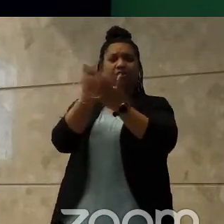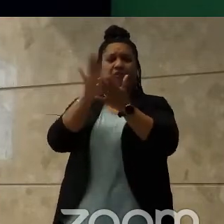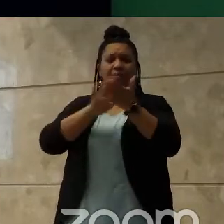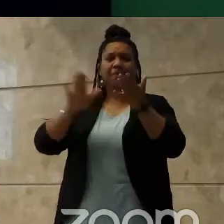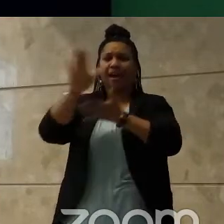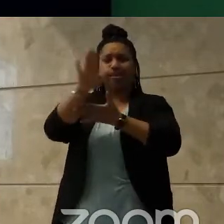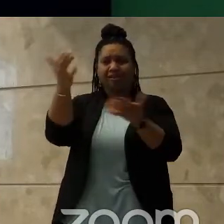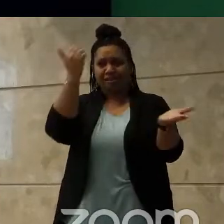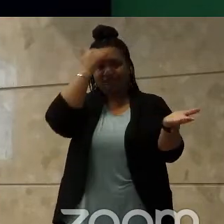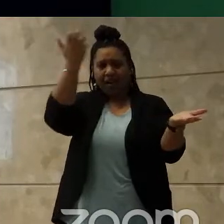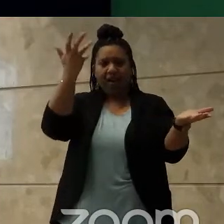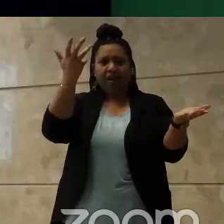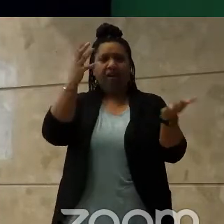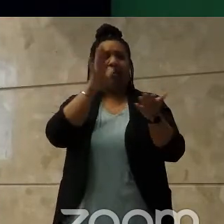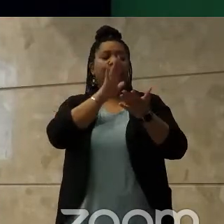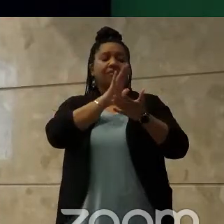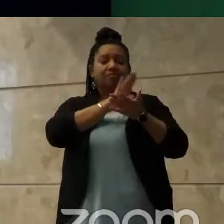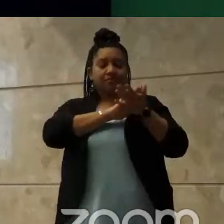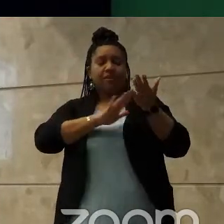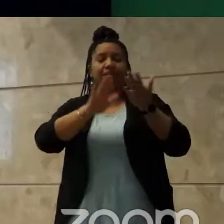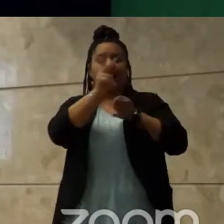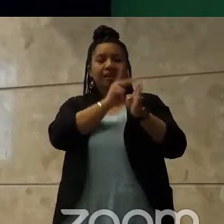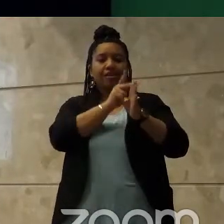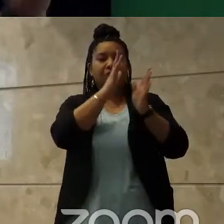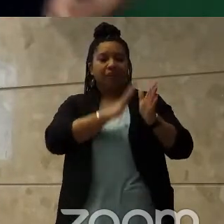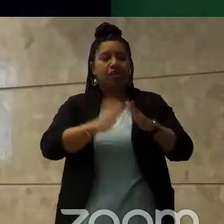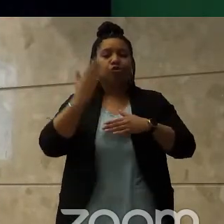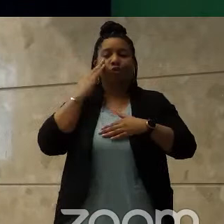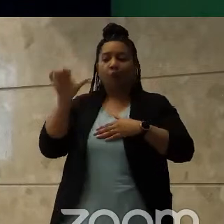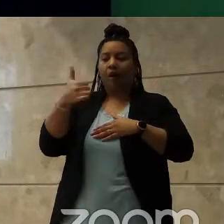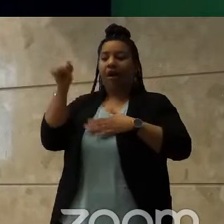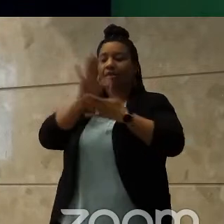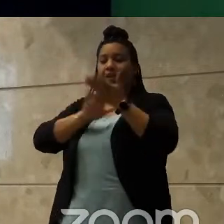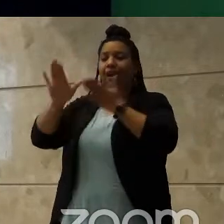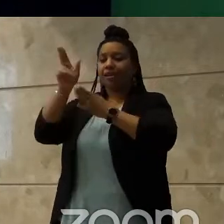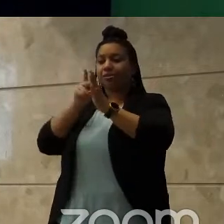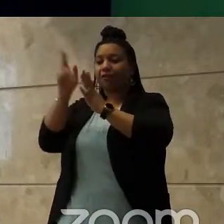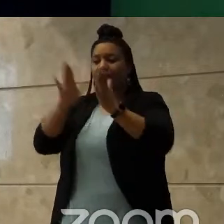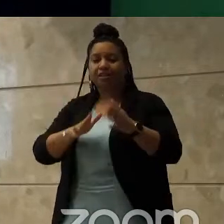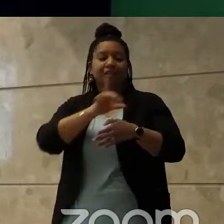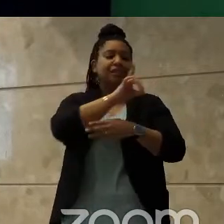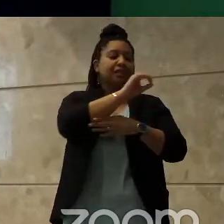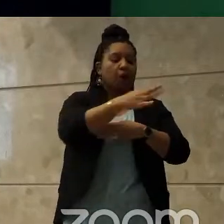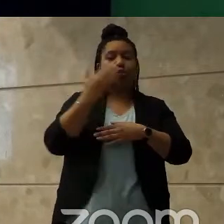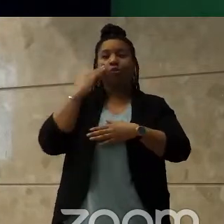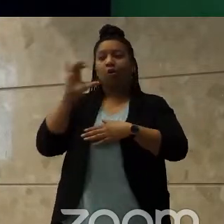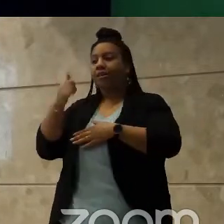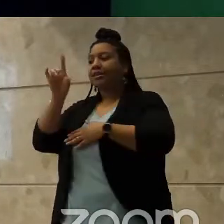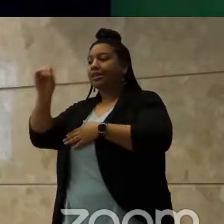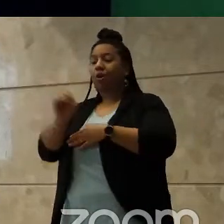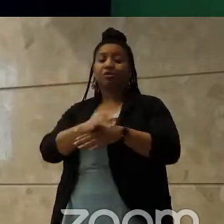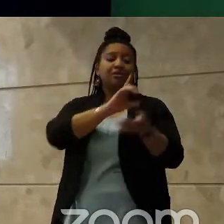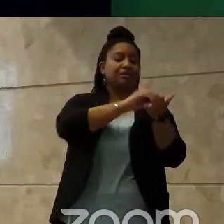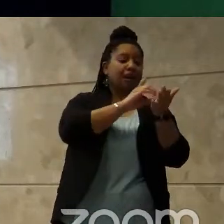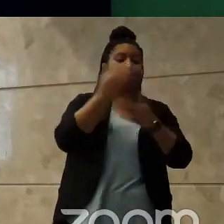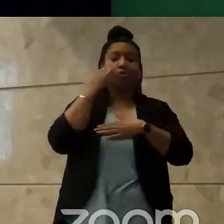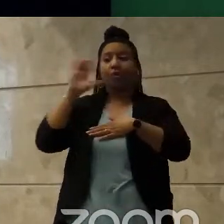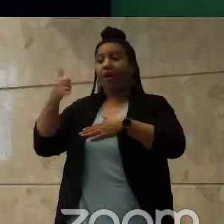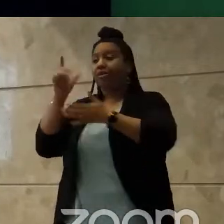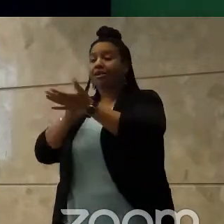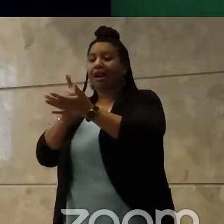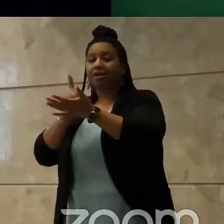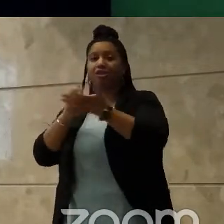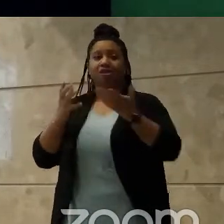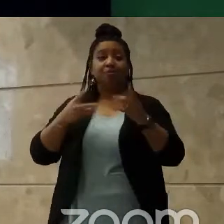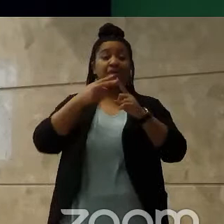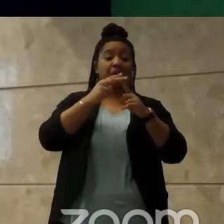College professors know college professors. DOs, no DOs, MDs, no MDs, right? You know, plumbers who